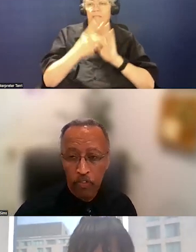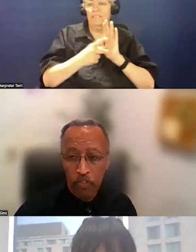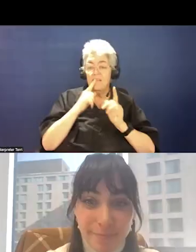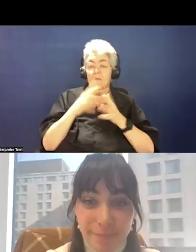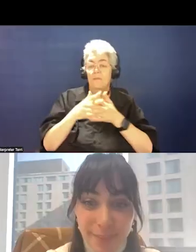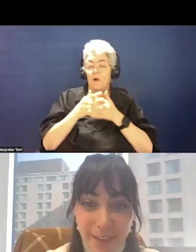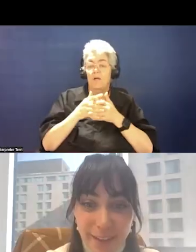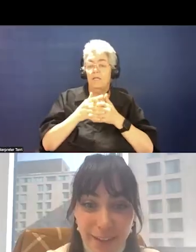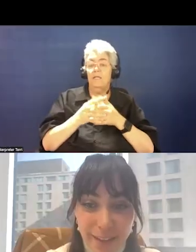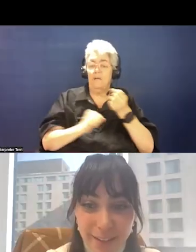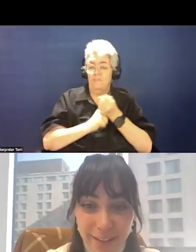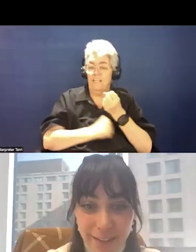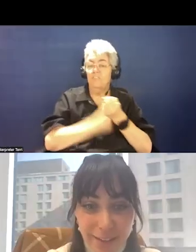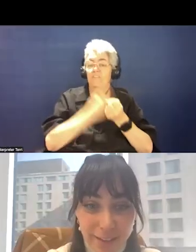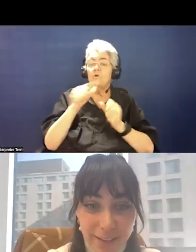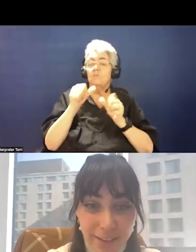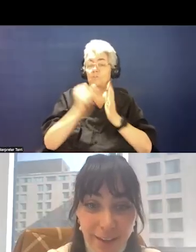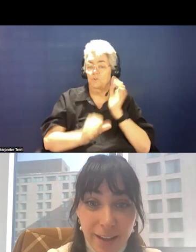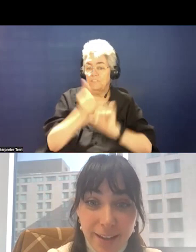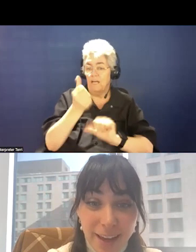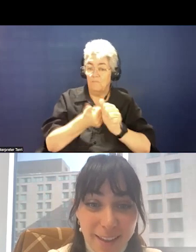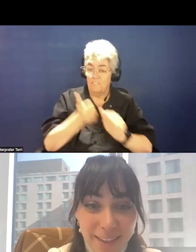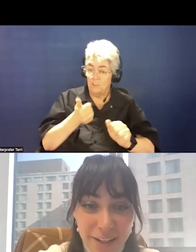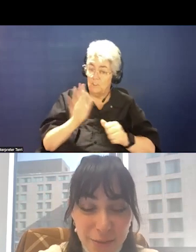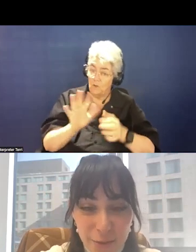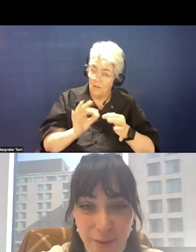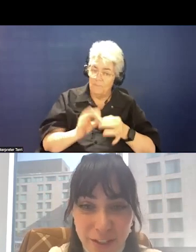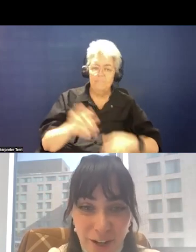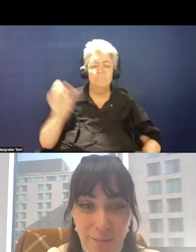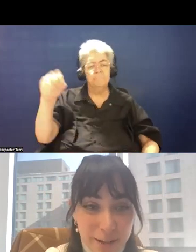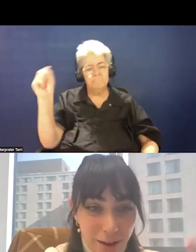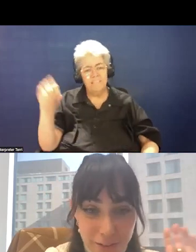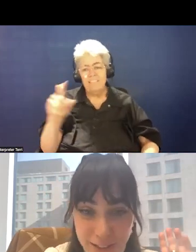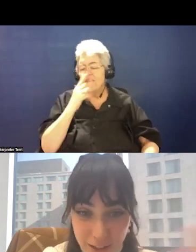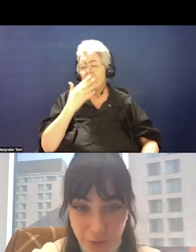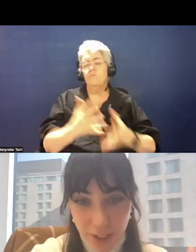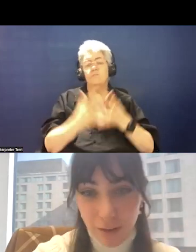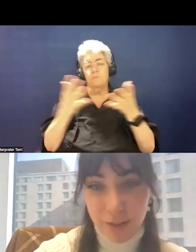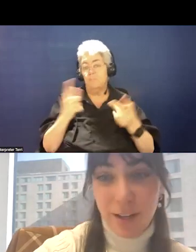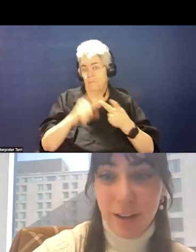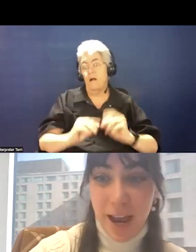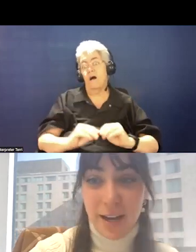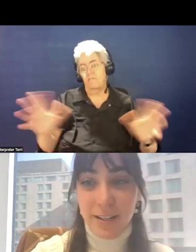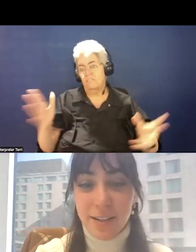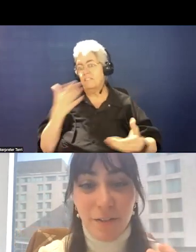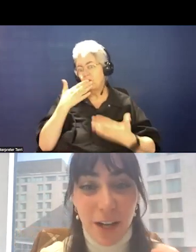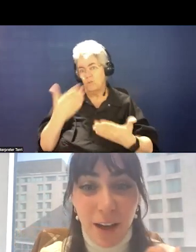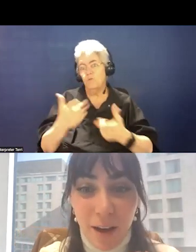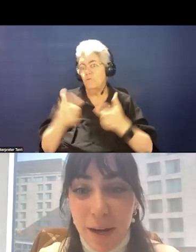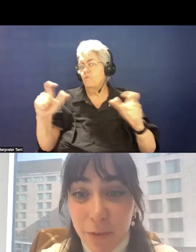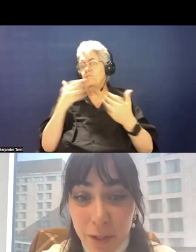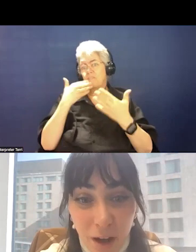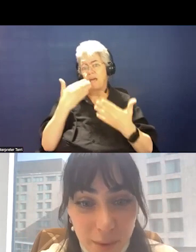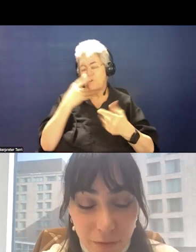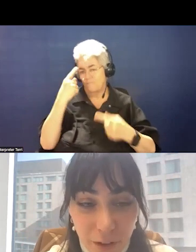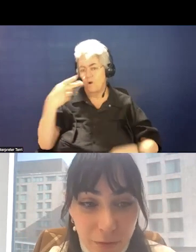Suicide Prevention. Your comments, Joanna. Yeah, thank you so much. And obviously huge thank you to Hannah and Stephanie